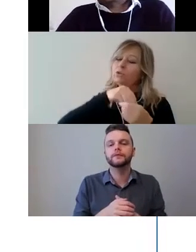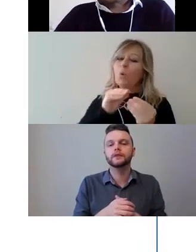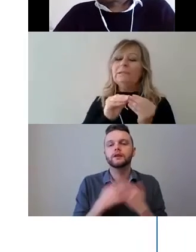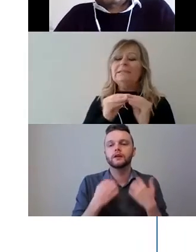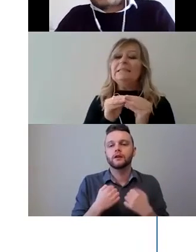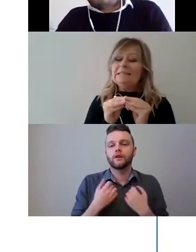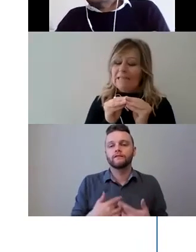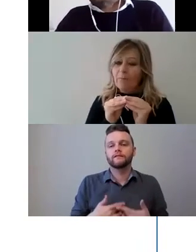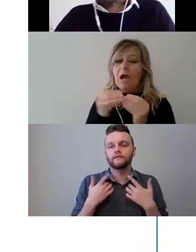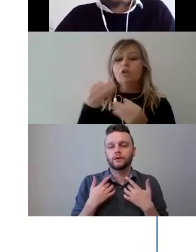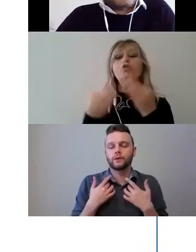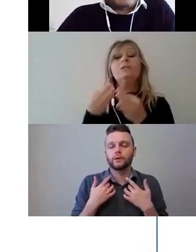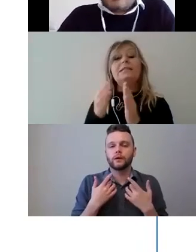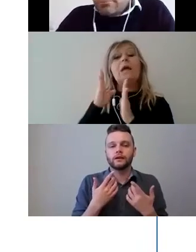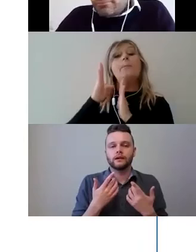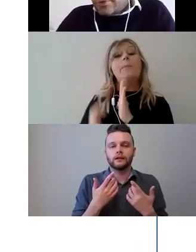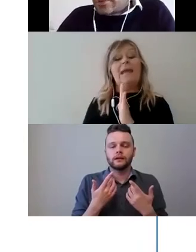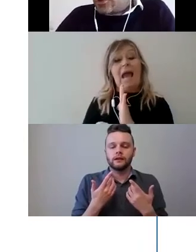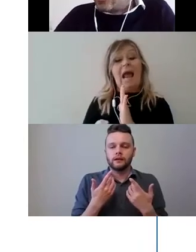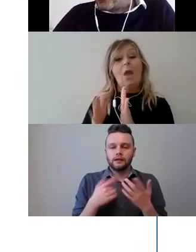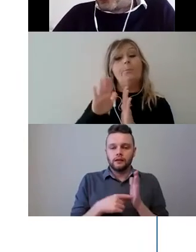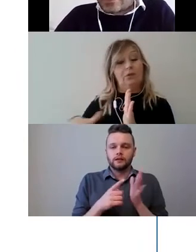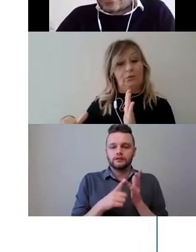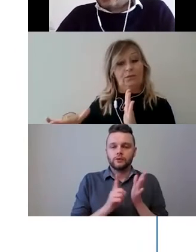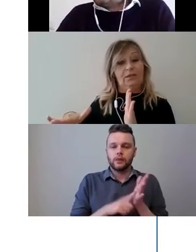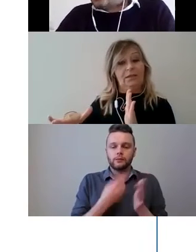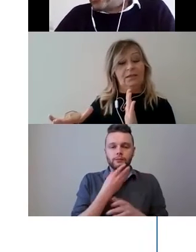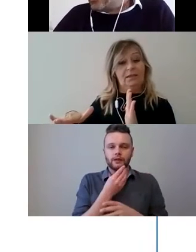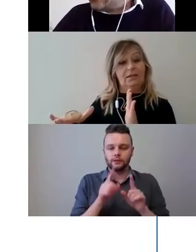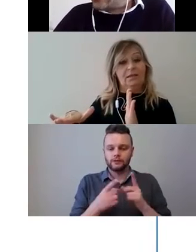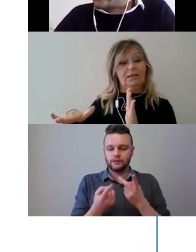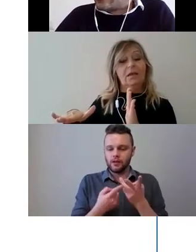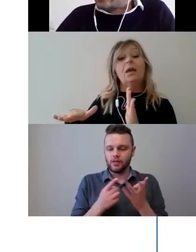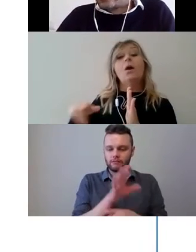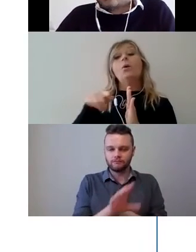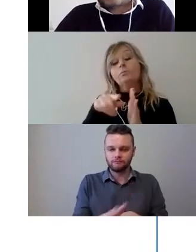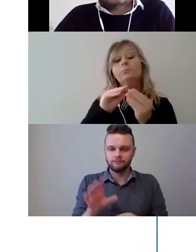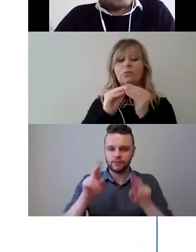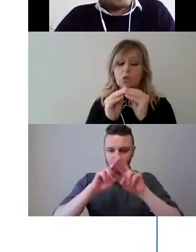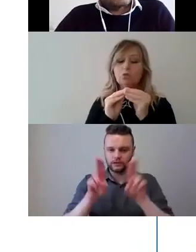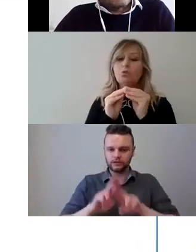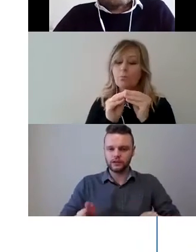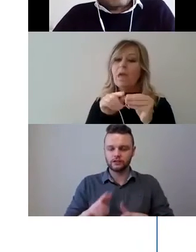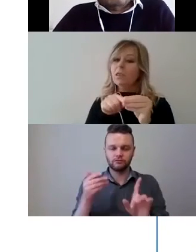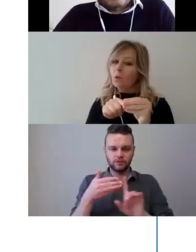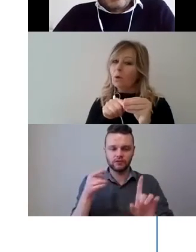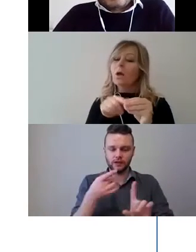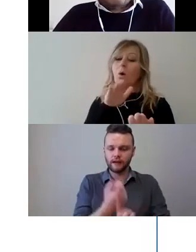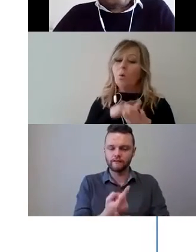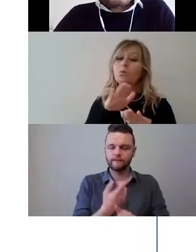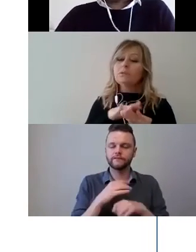It's a tool that has been developed already and pretty much used also in other contexts like the International Protection Recognition